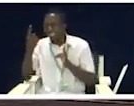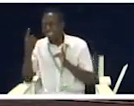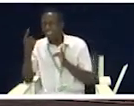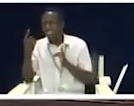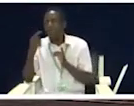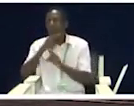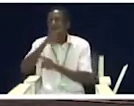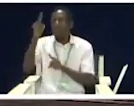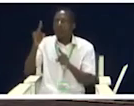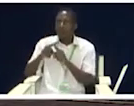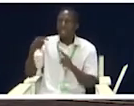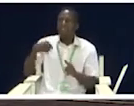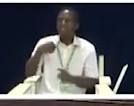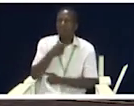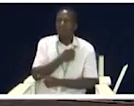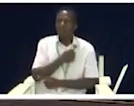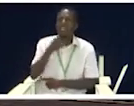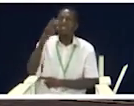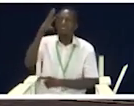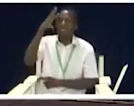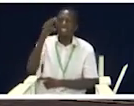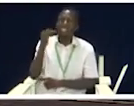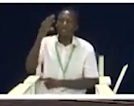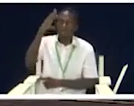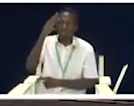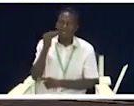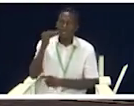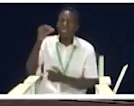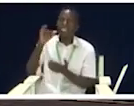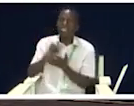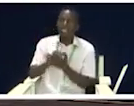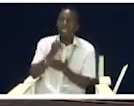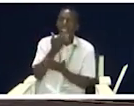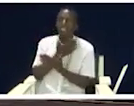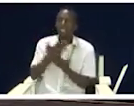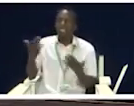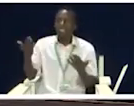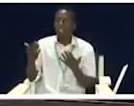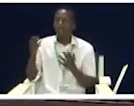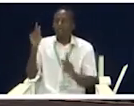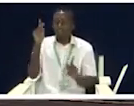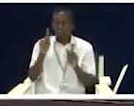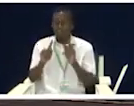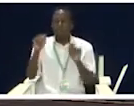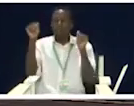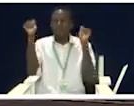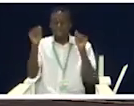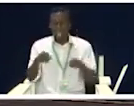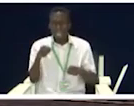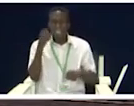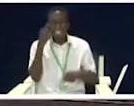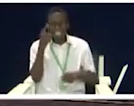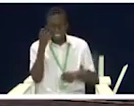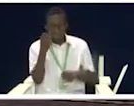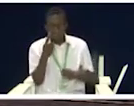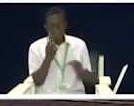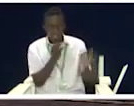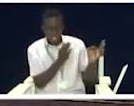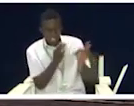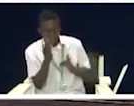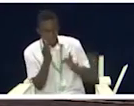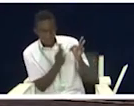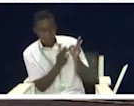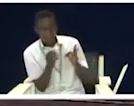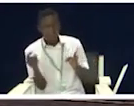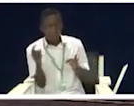have experienced that thing. So people can explain to you, and you can read, and you can hear,